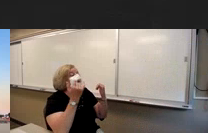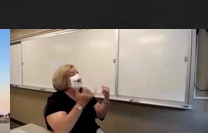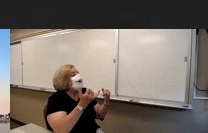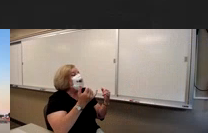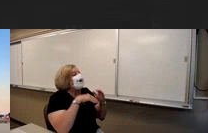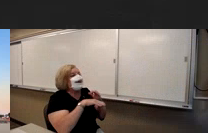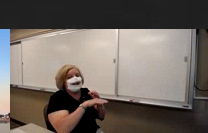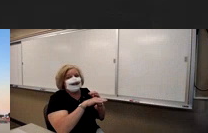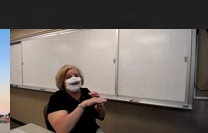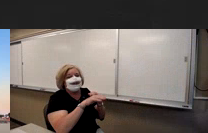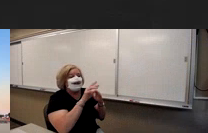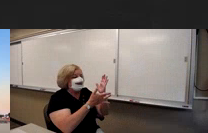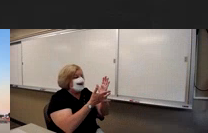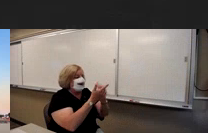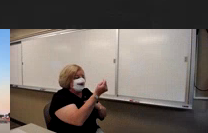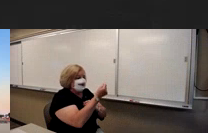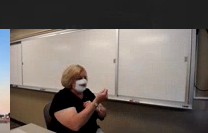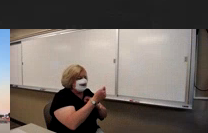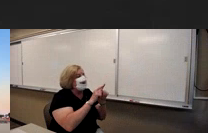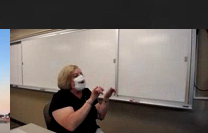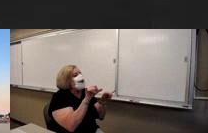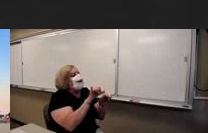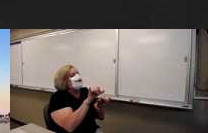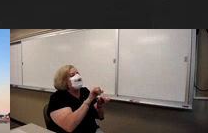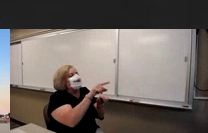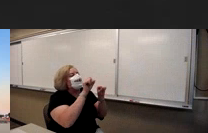Tech Tuesday, but you could also